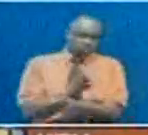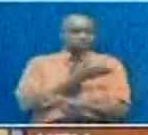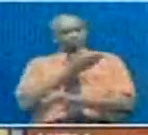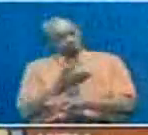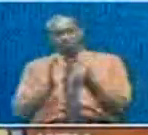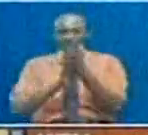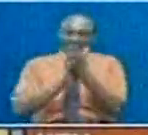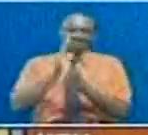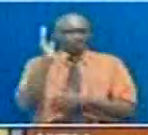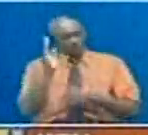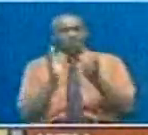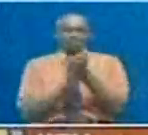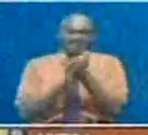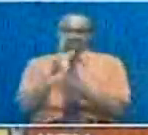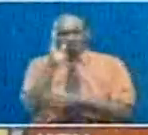zikiinikiza.